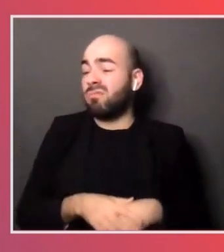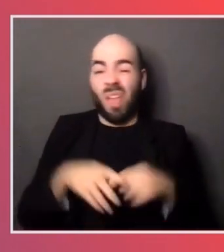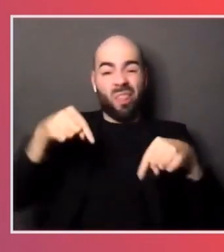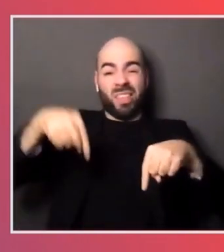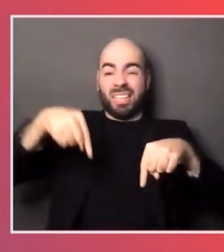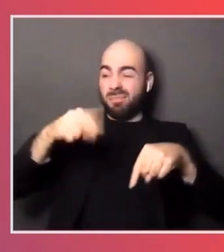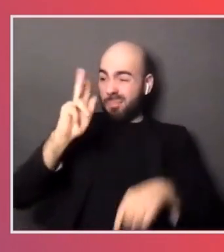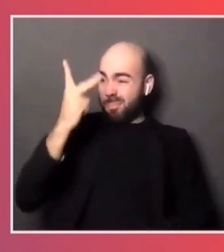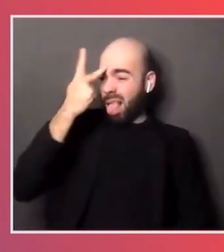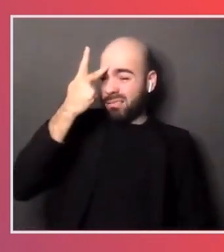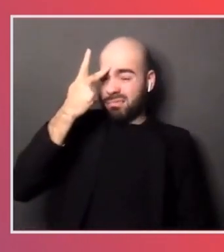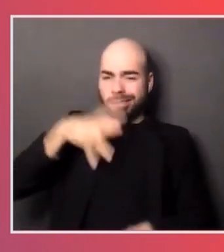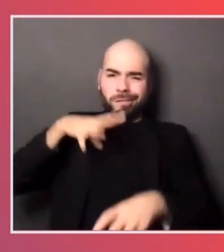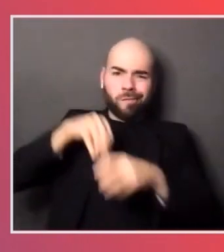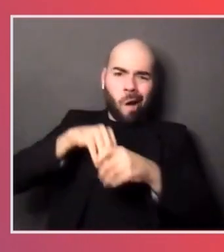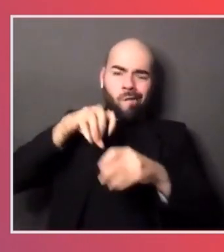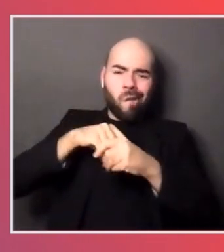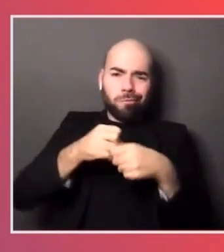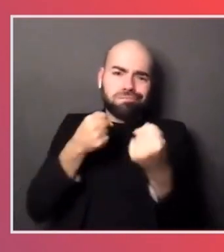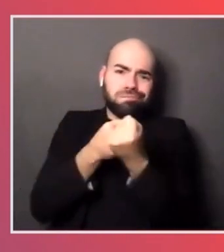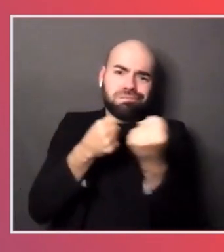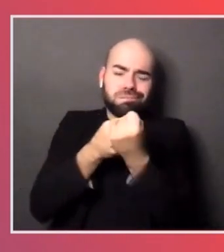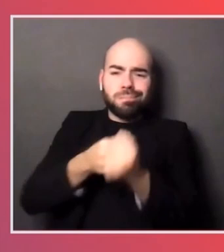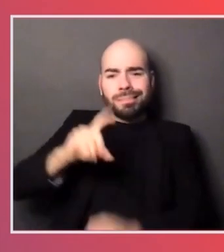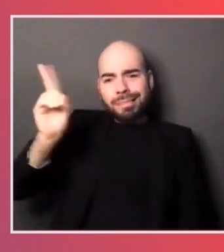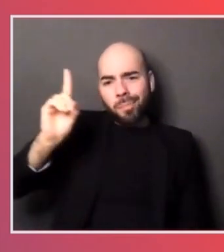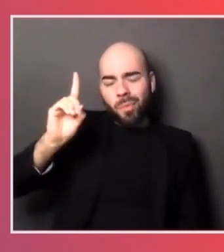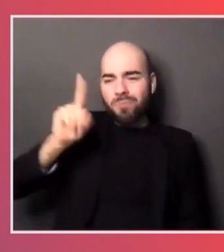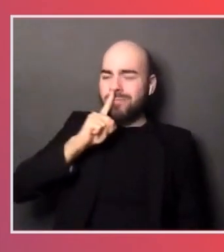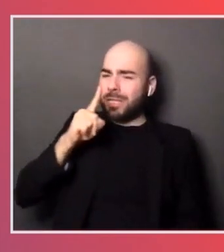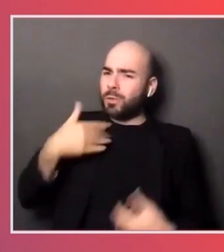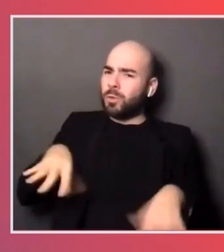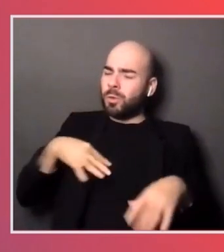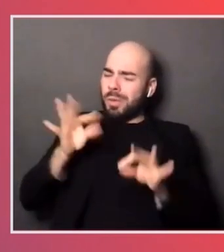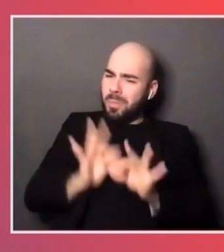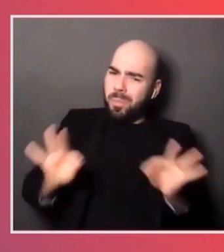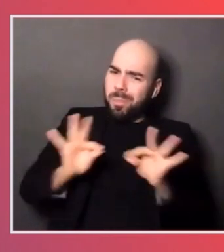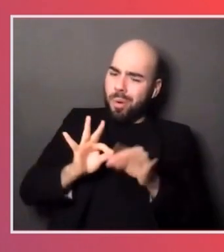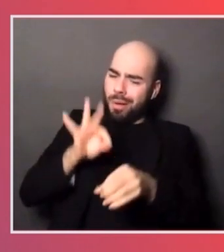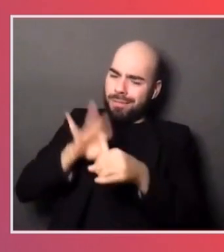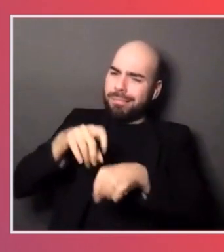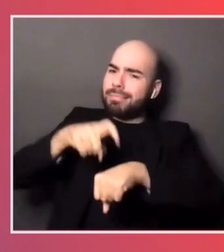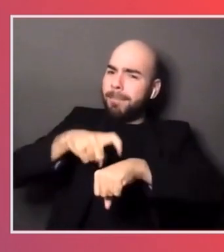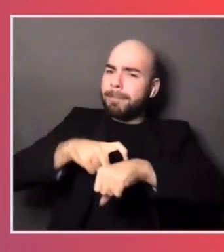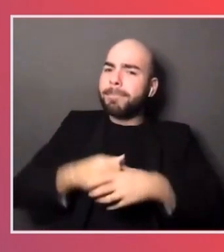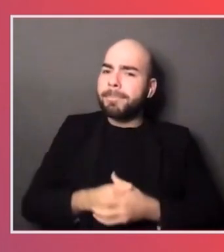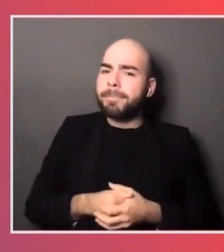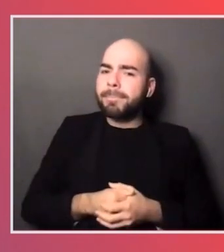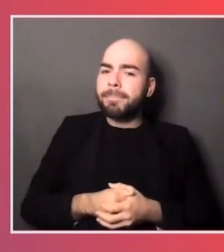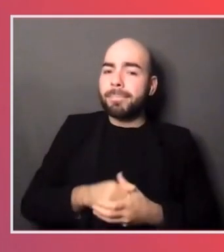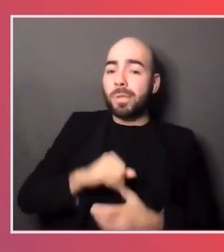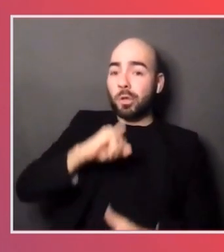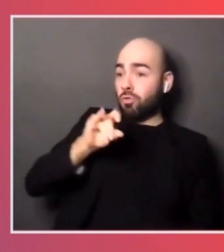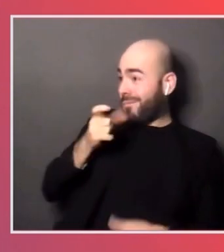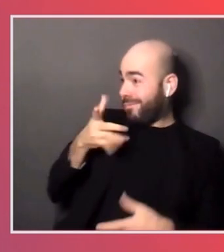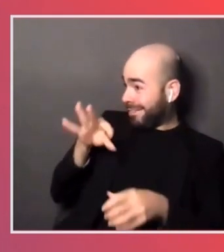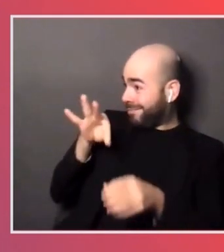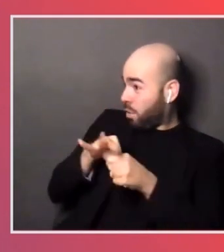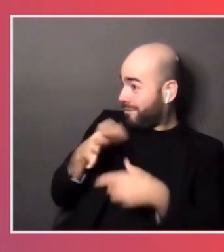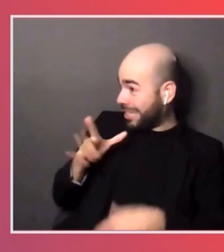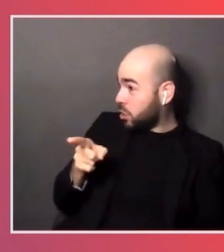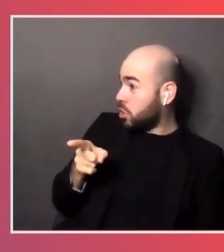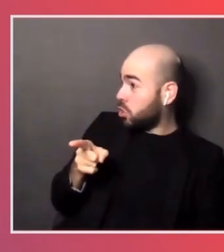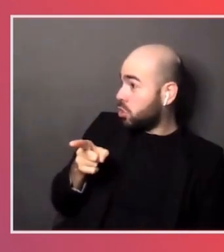big important election. And Mark, have you voted yet? Speaking of the election, have you voted? I have. Sonny and